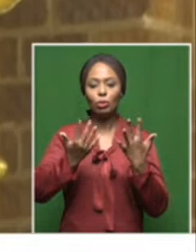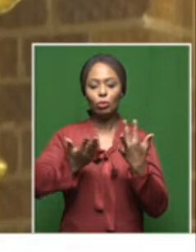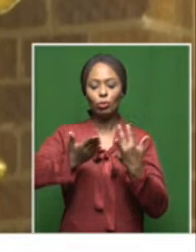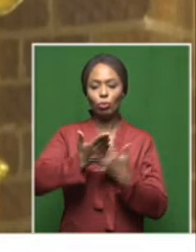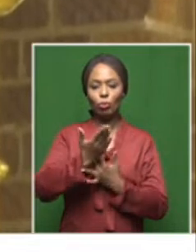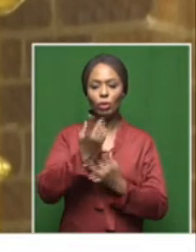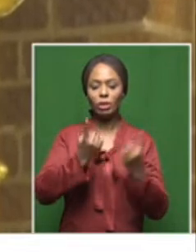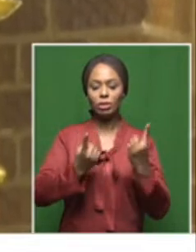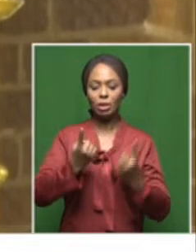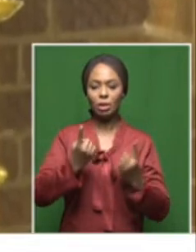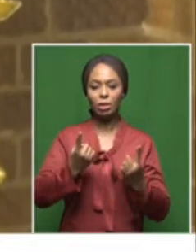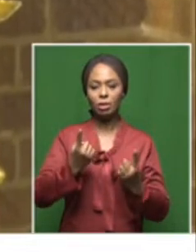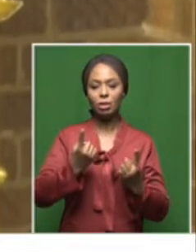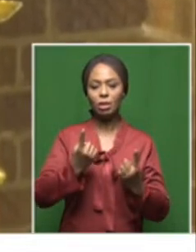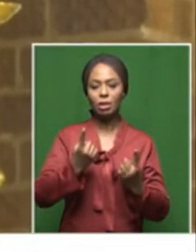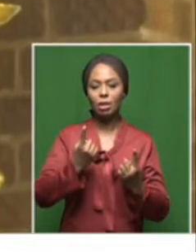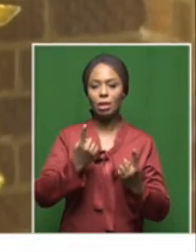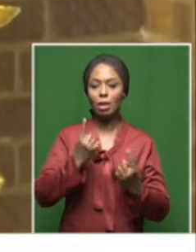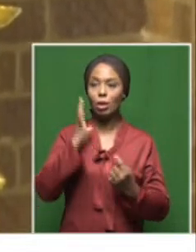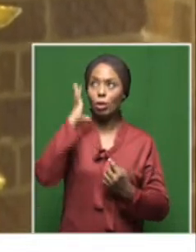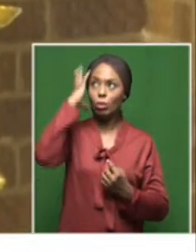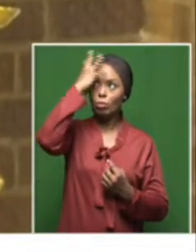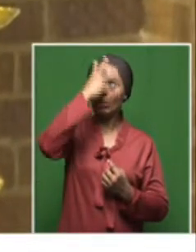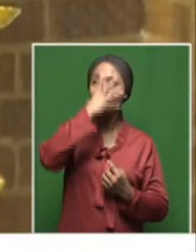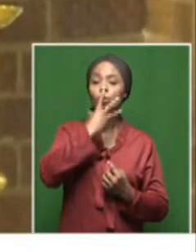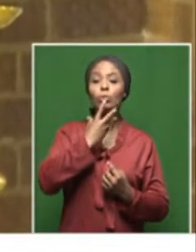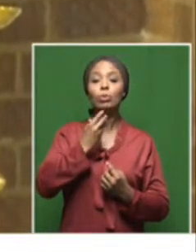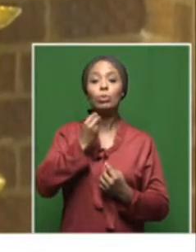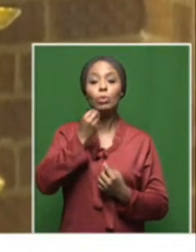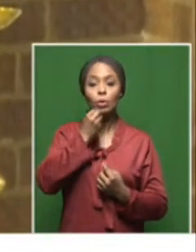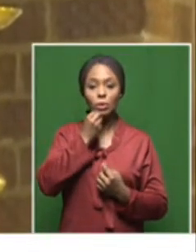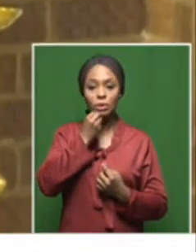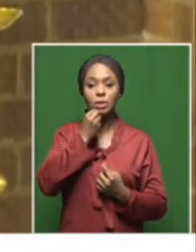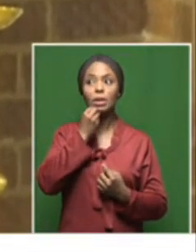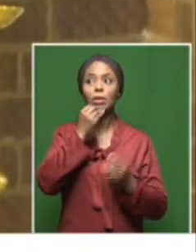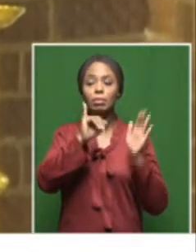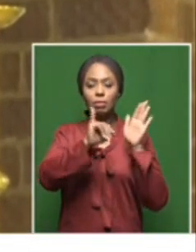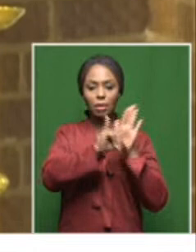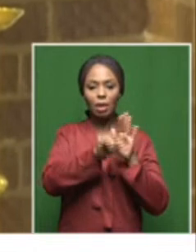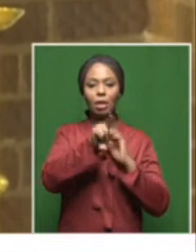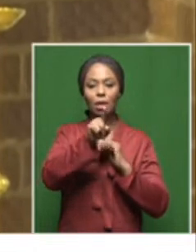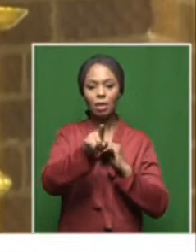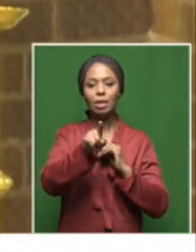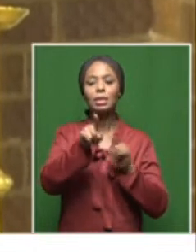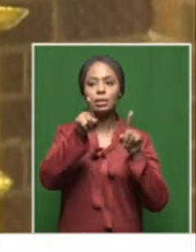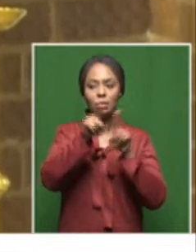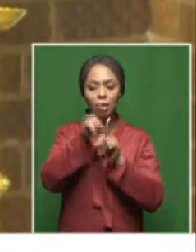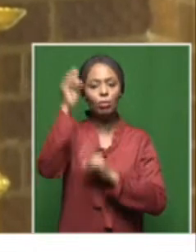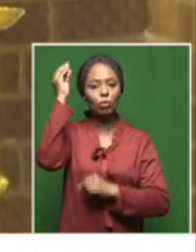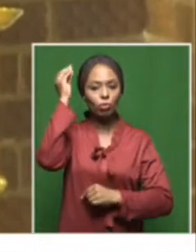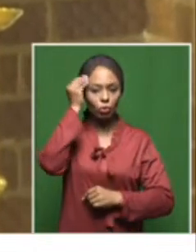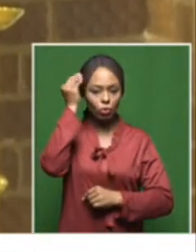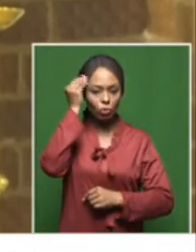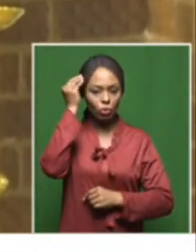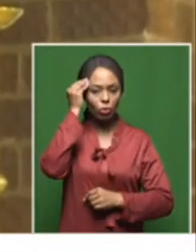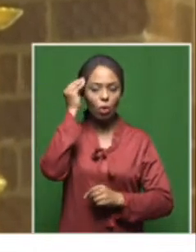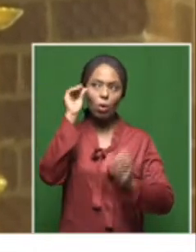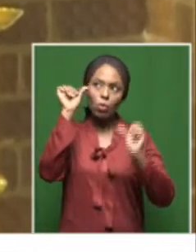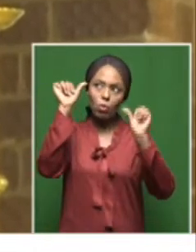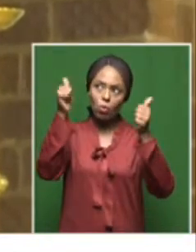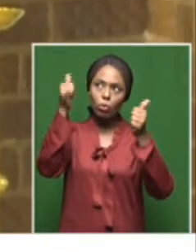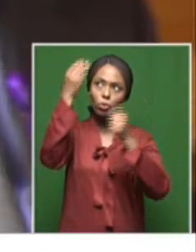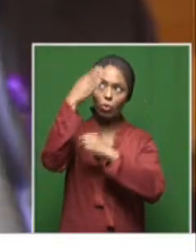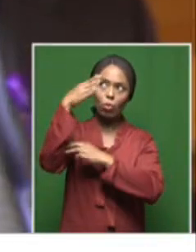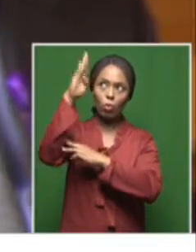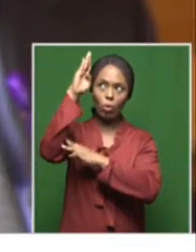The more we see beauty, we become aware of how good the Lord